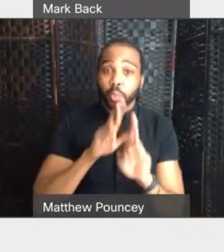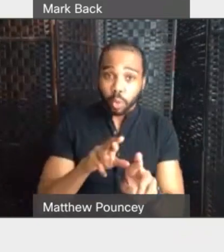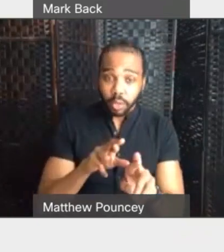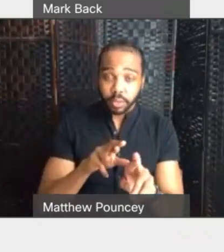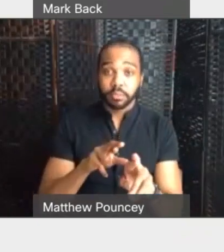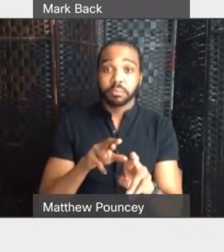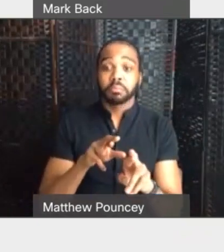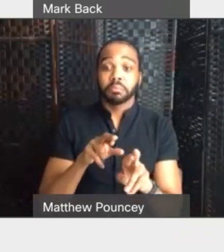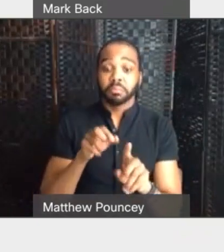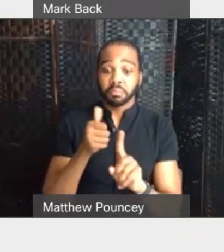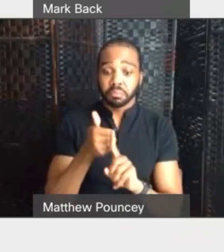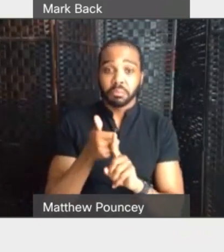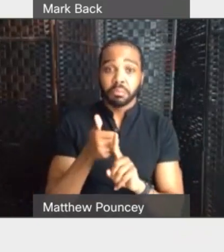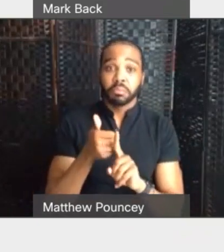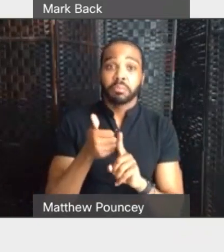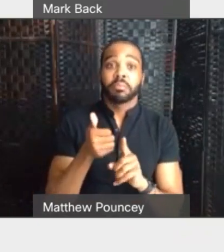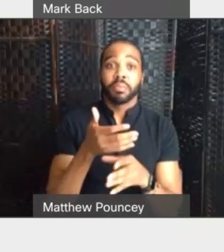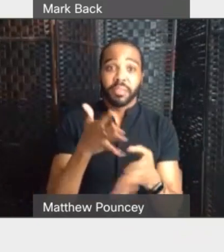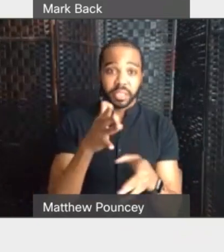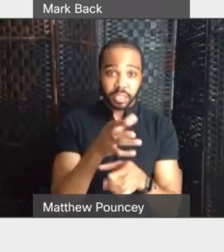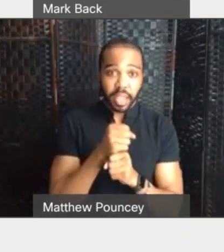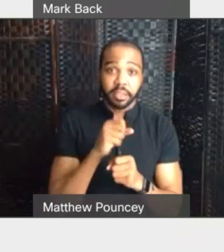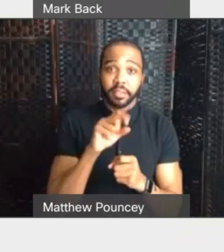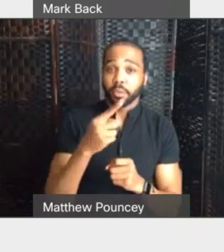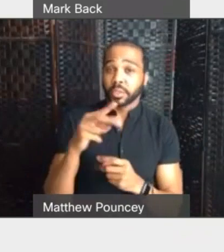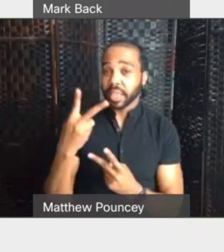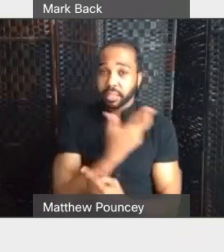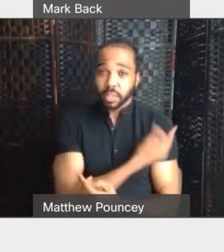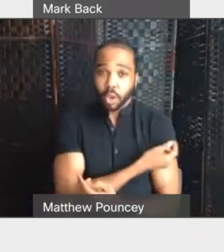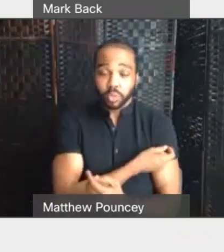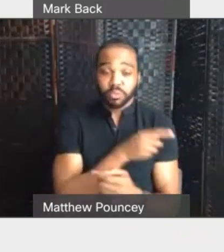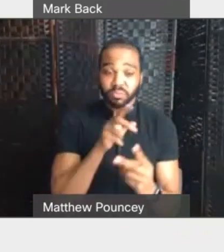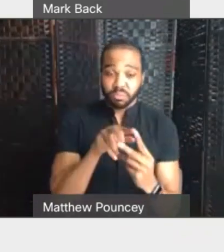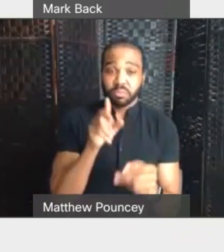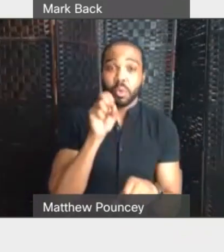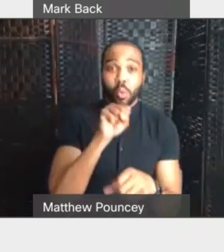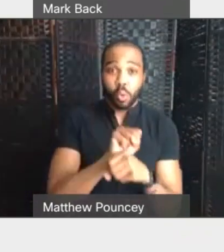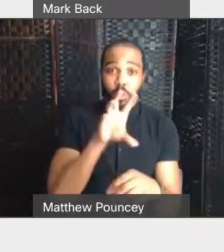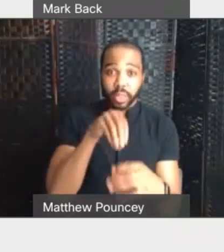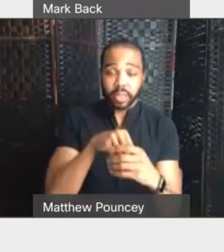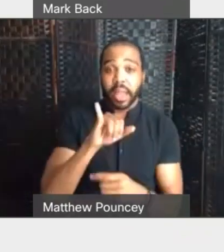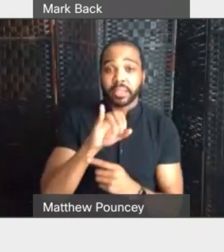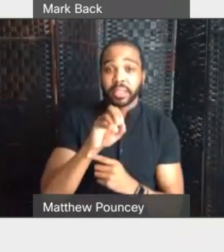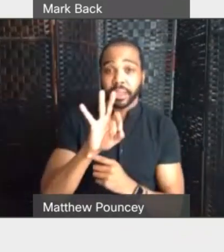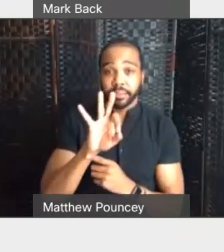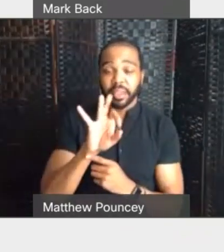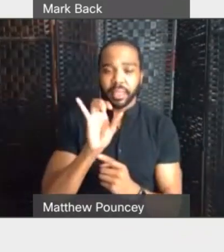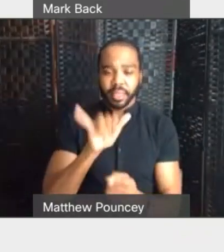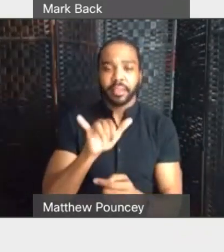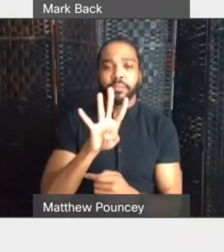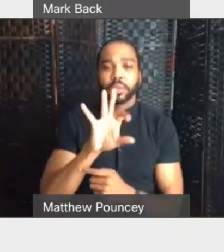to have gotten either first or second dose who work at an ICF is at 49%.